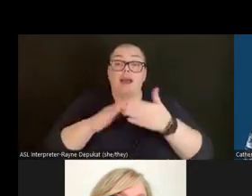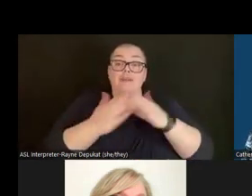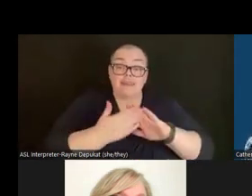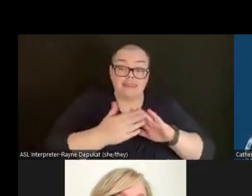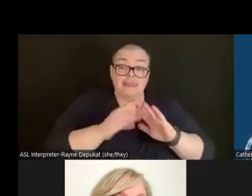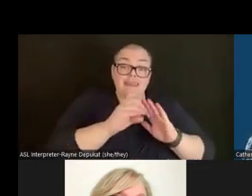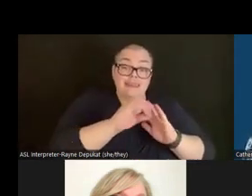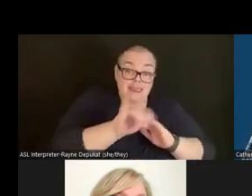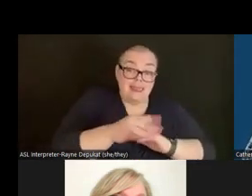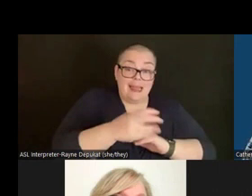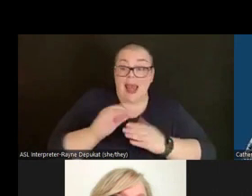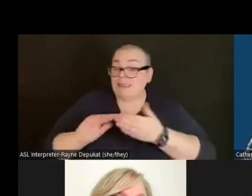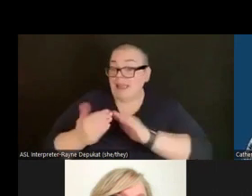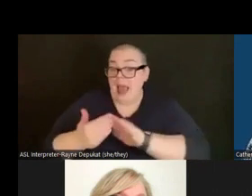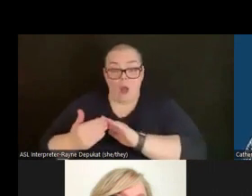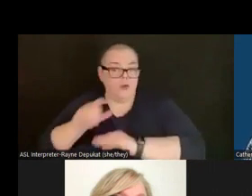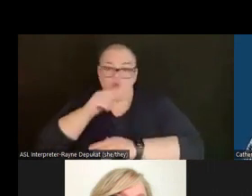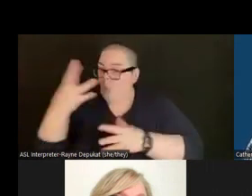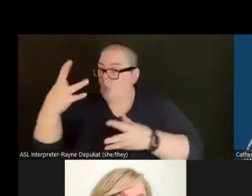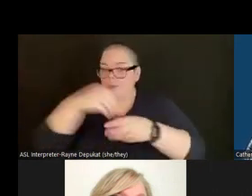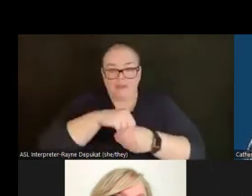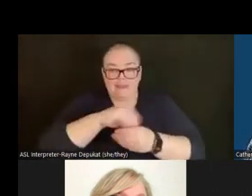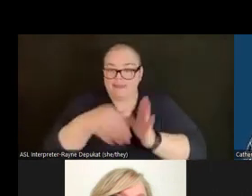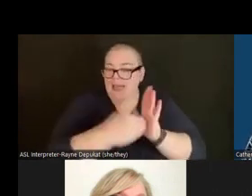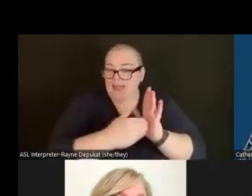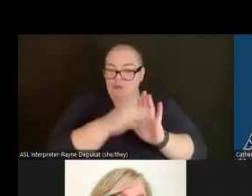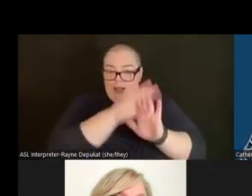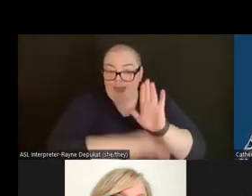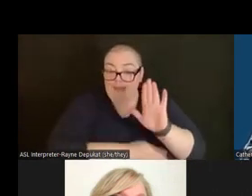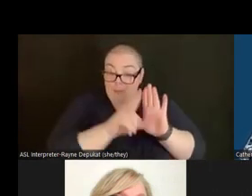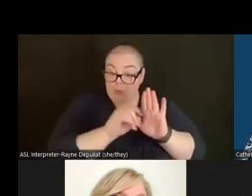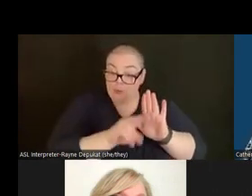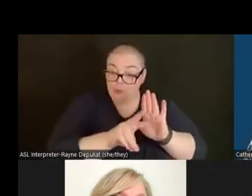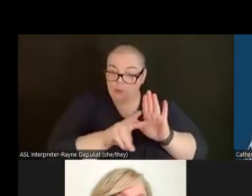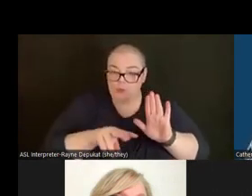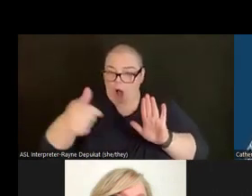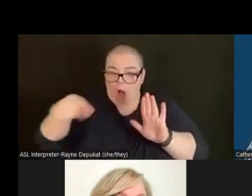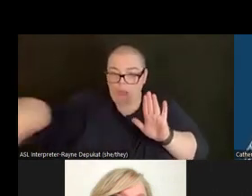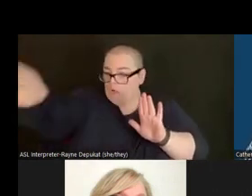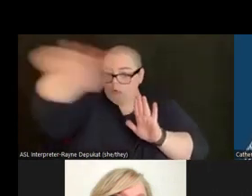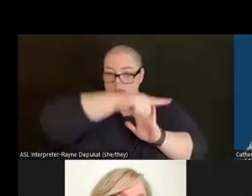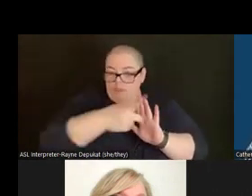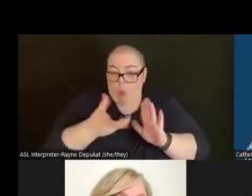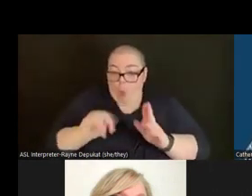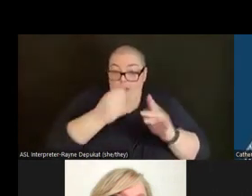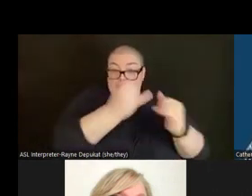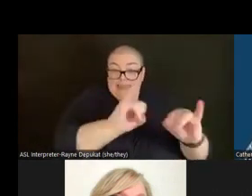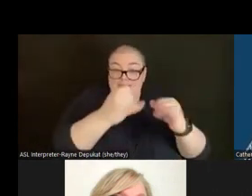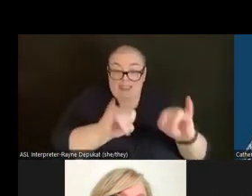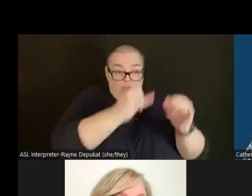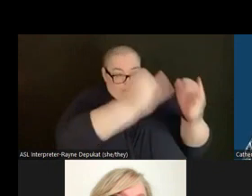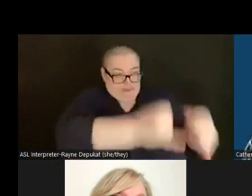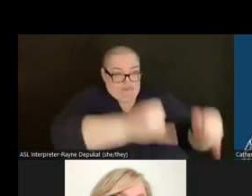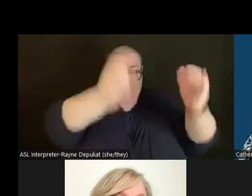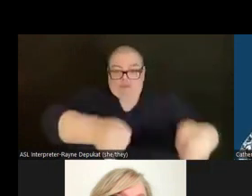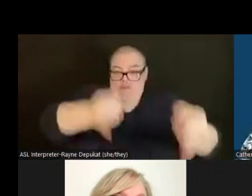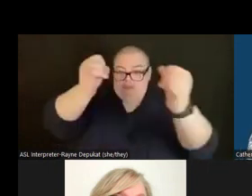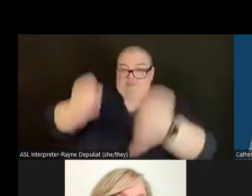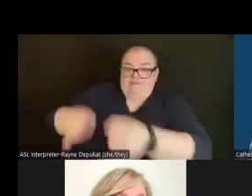have vouchers that don't participate in the centralized waiting list, who each have their own process.